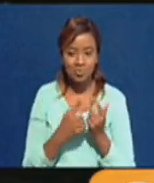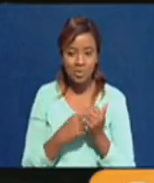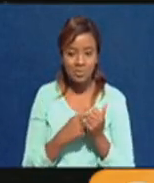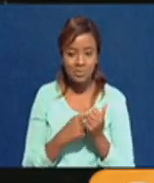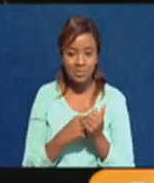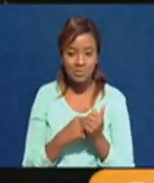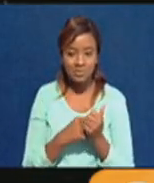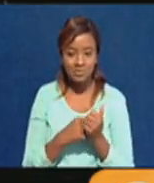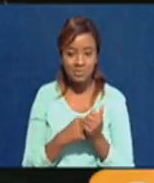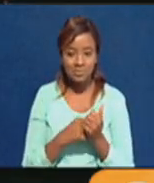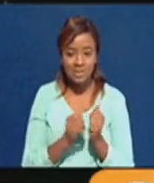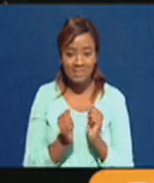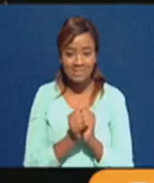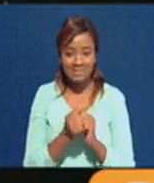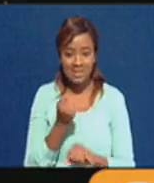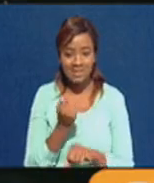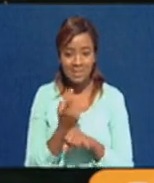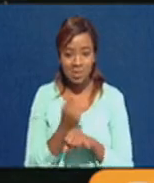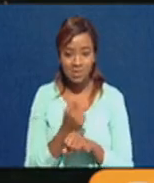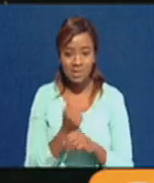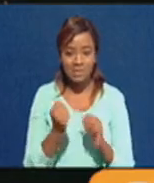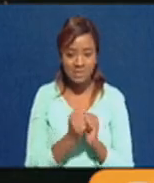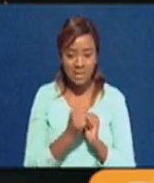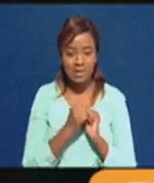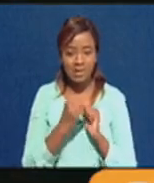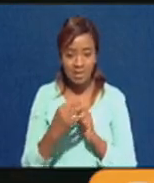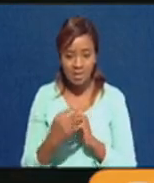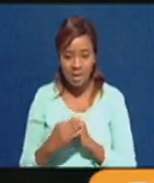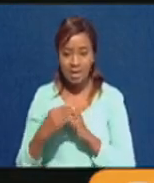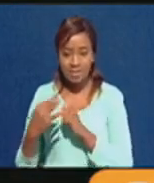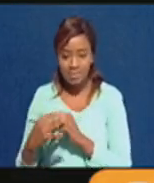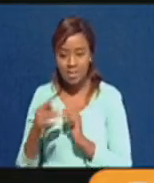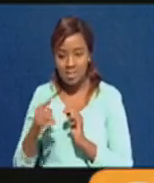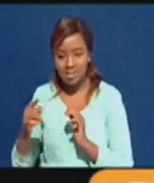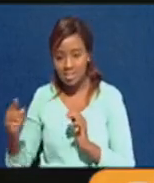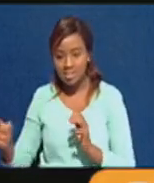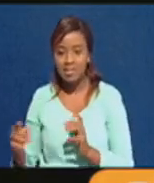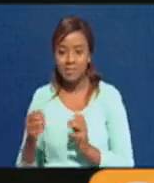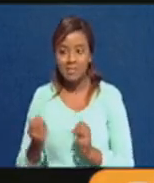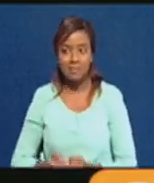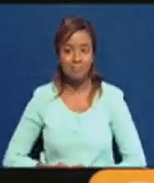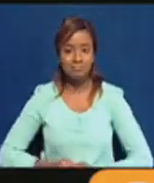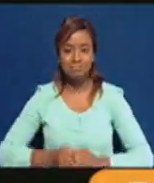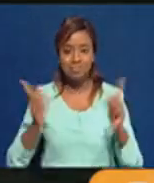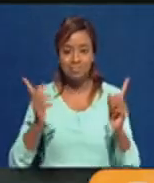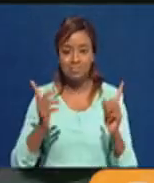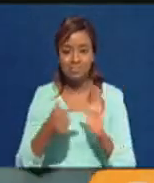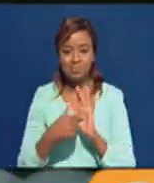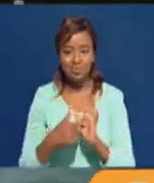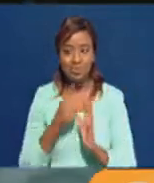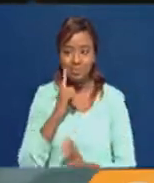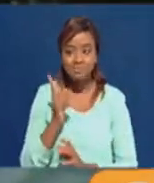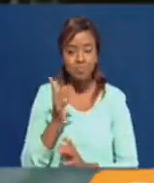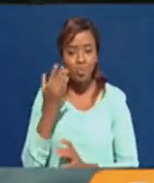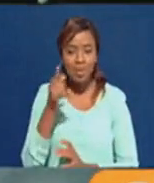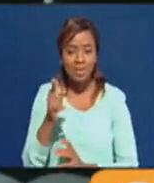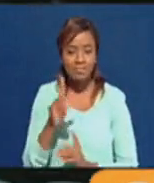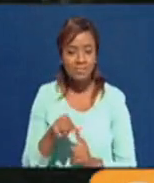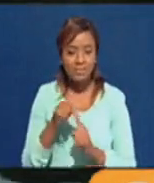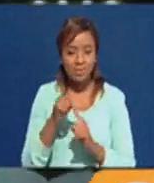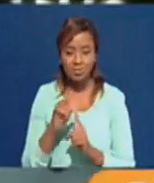with a 10-second countdown and a dazzling display of fireworks. This marked the first in-person New Year's